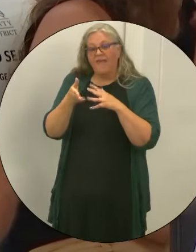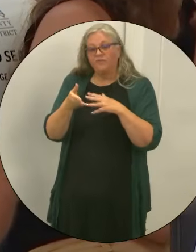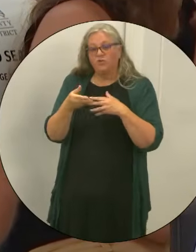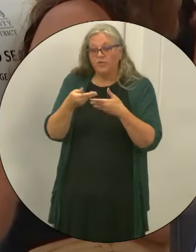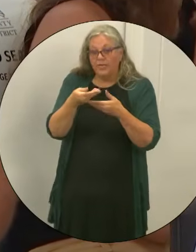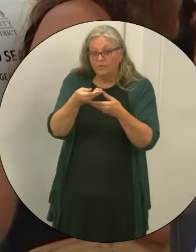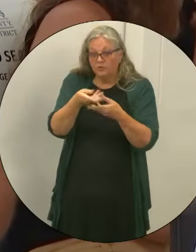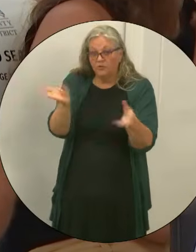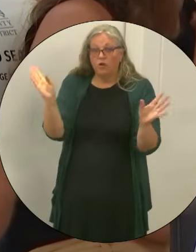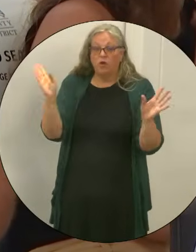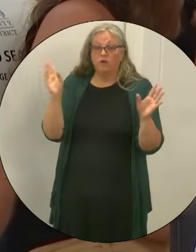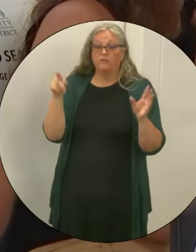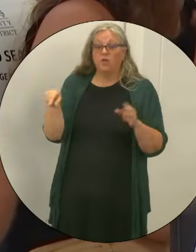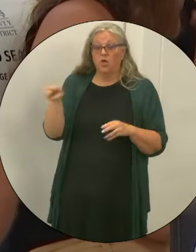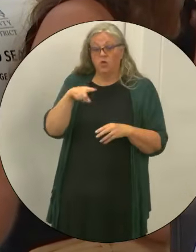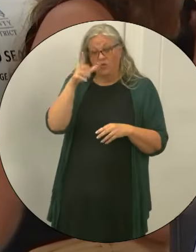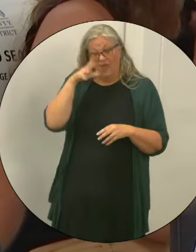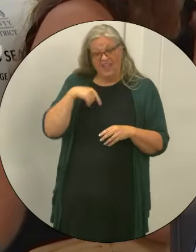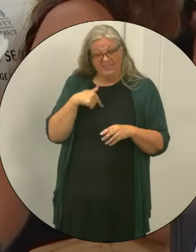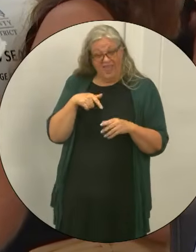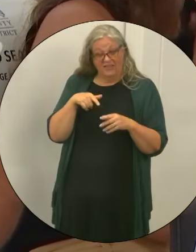That would be tampering with a federal witness.